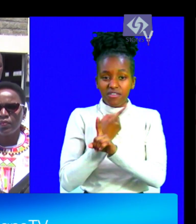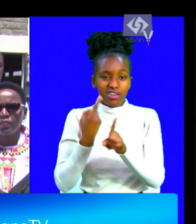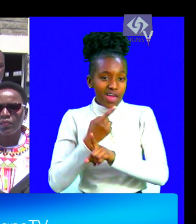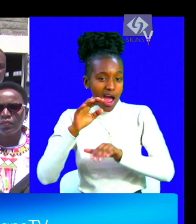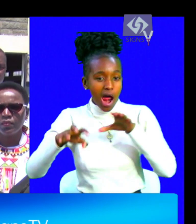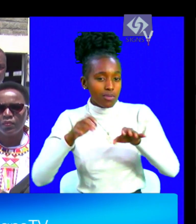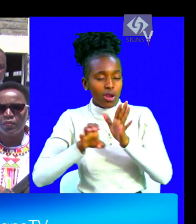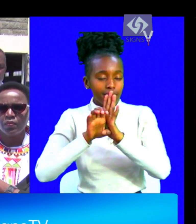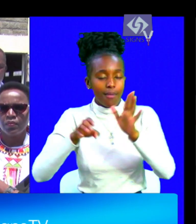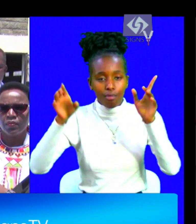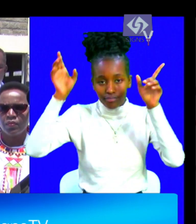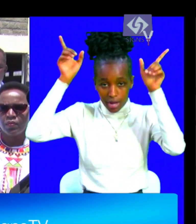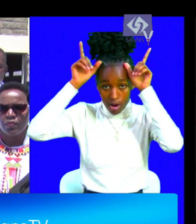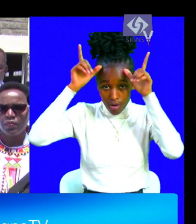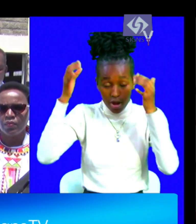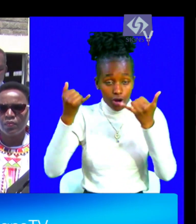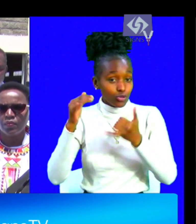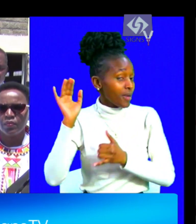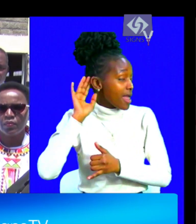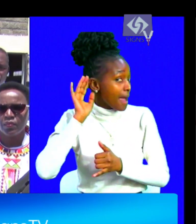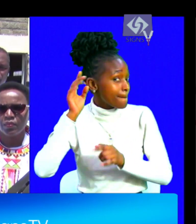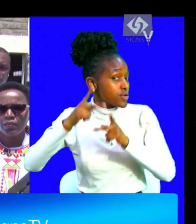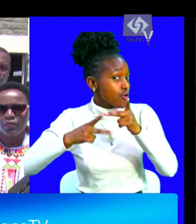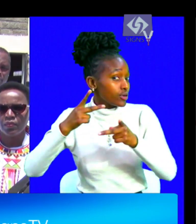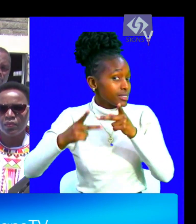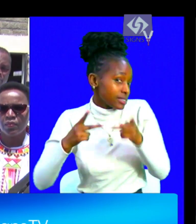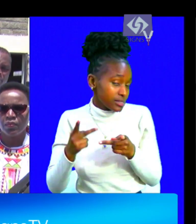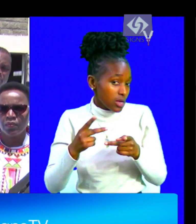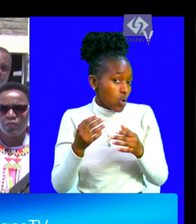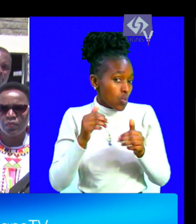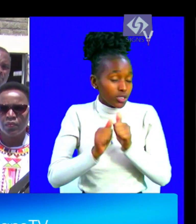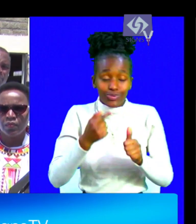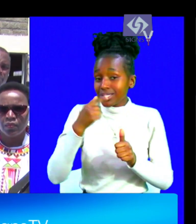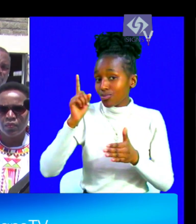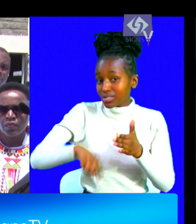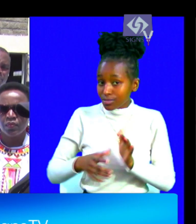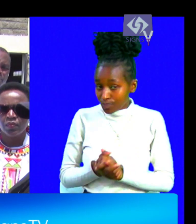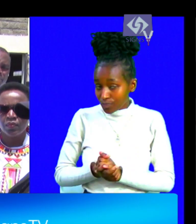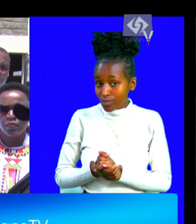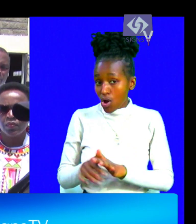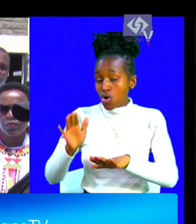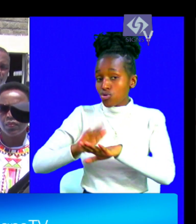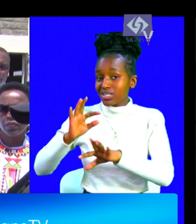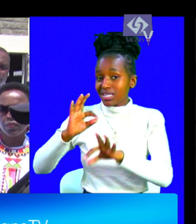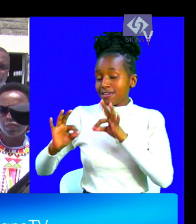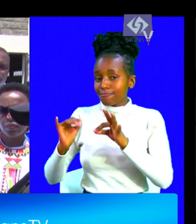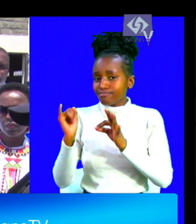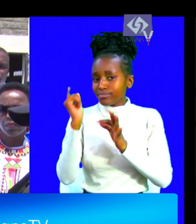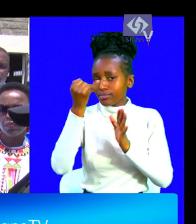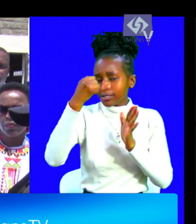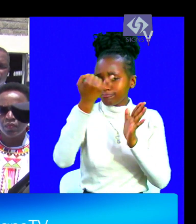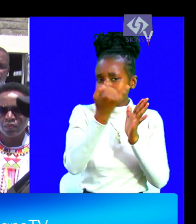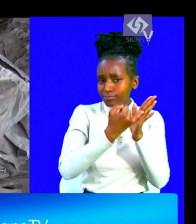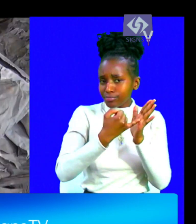ambayo inafanyika hapa kwa ENSDA kwamba it is not good for for us to do that. So